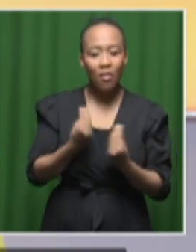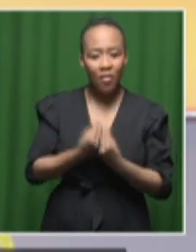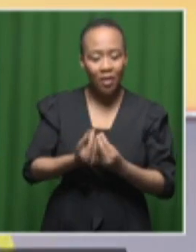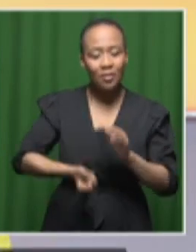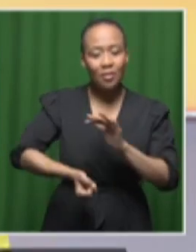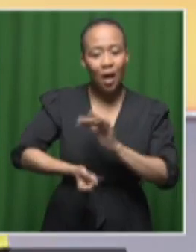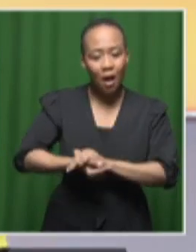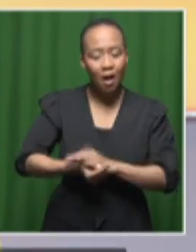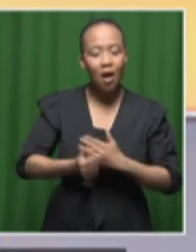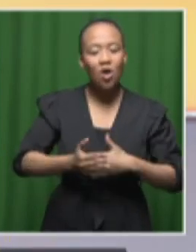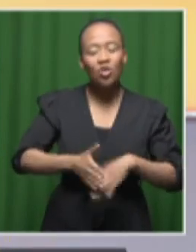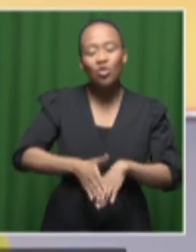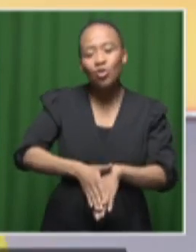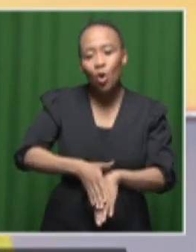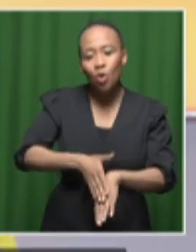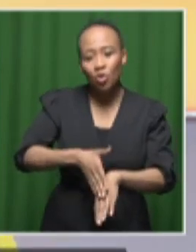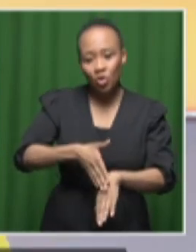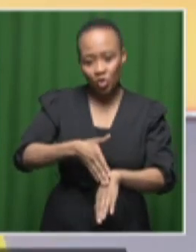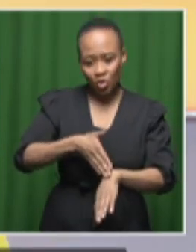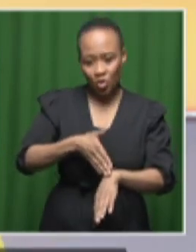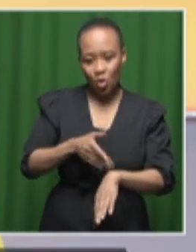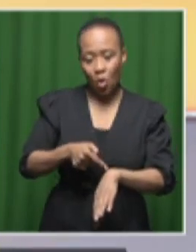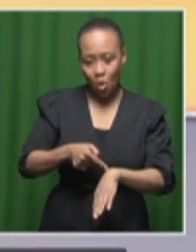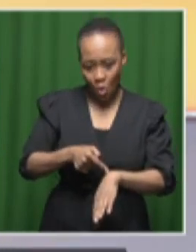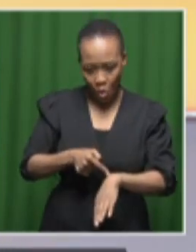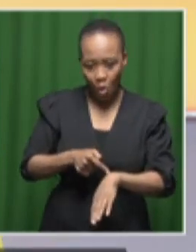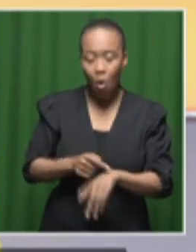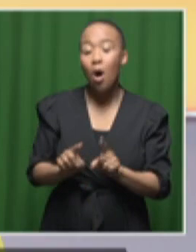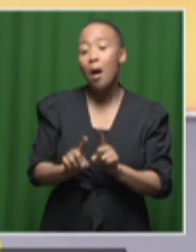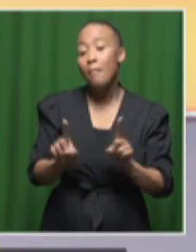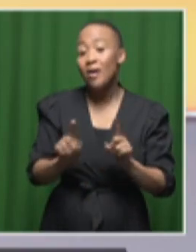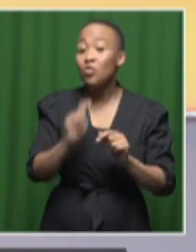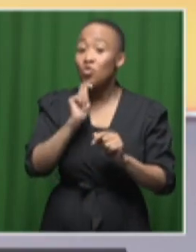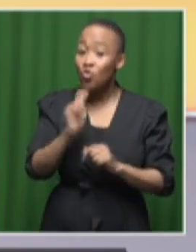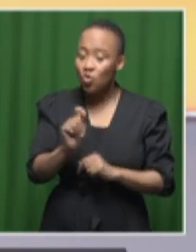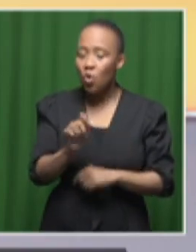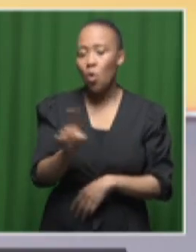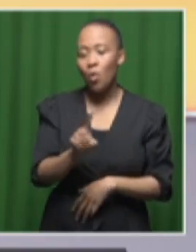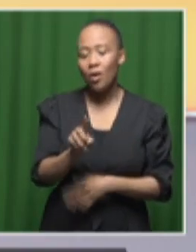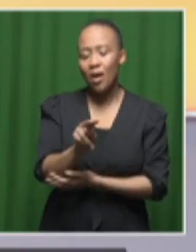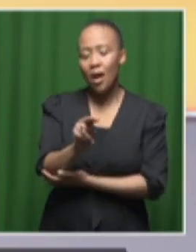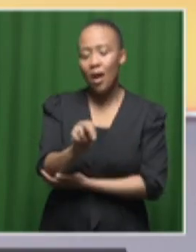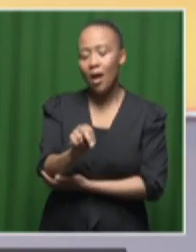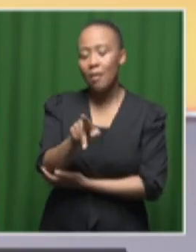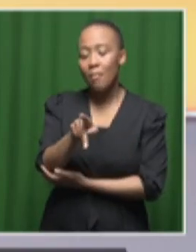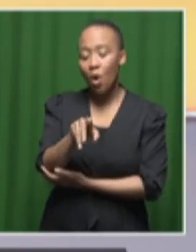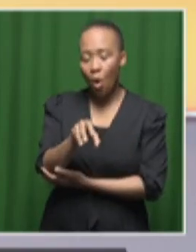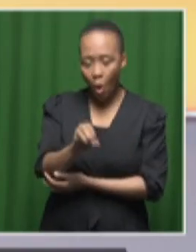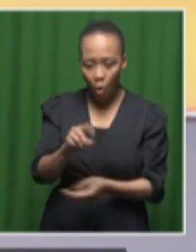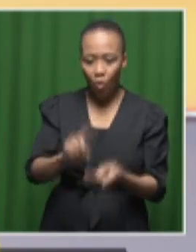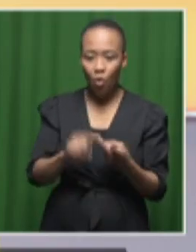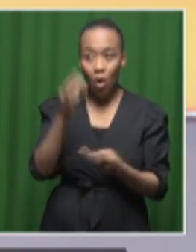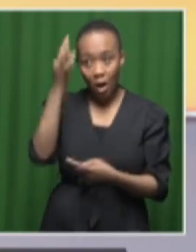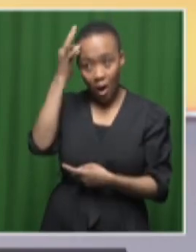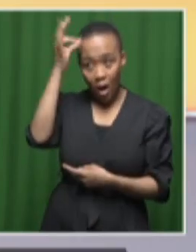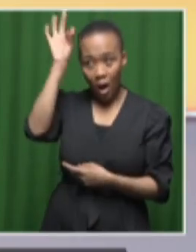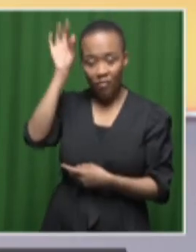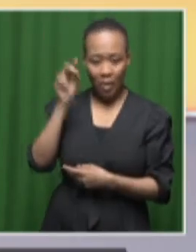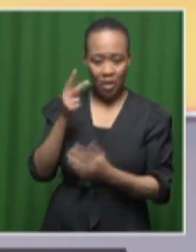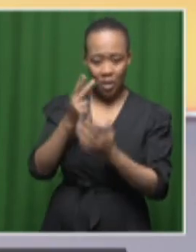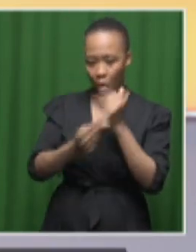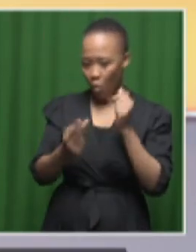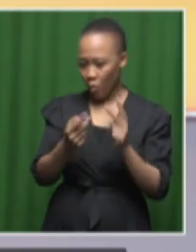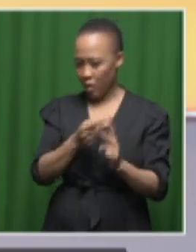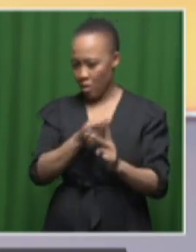much more significant uptake, but in fairness to the NPOs and to government, we haven't ever really focused